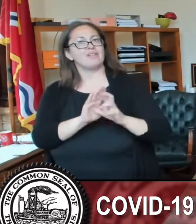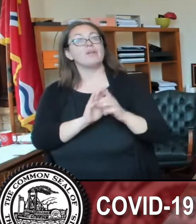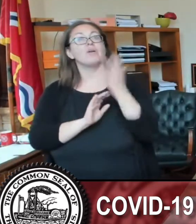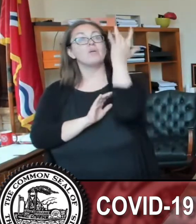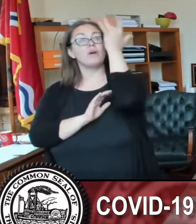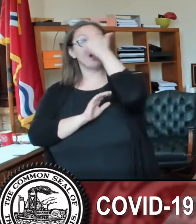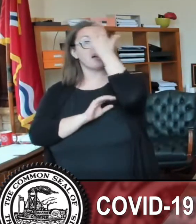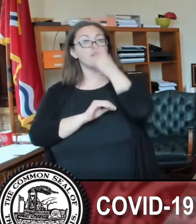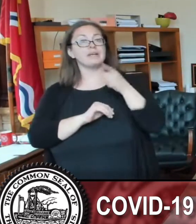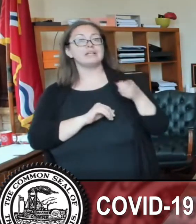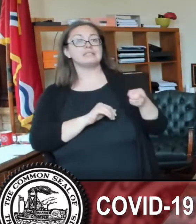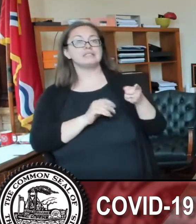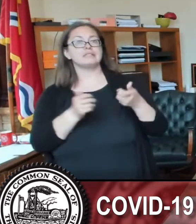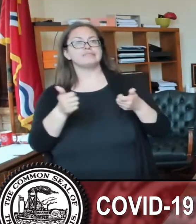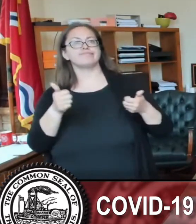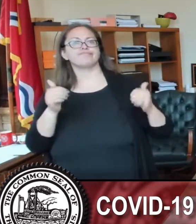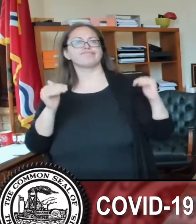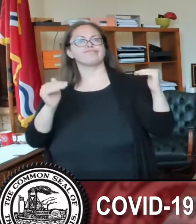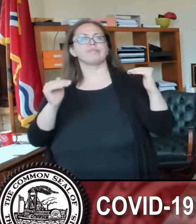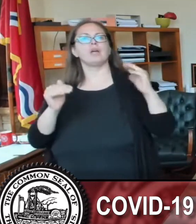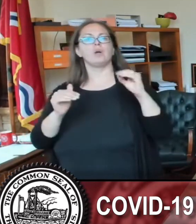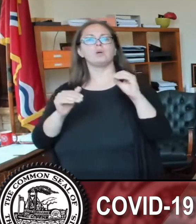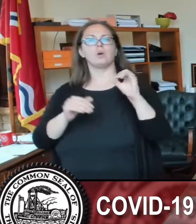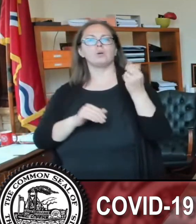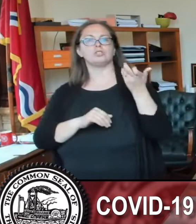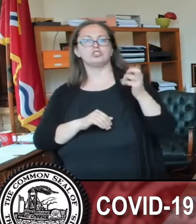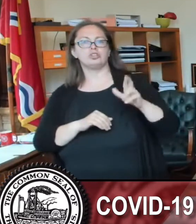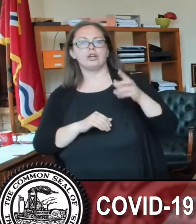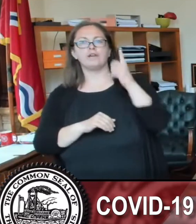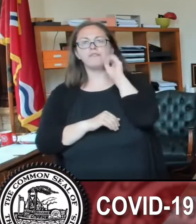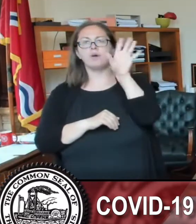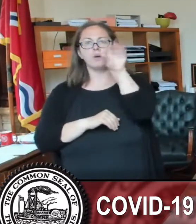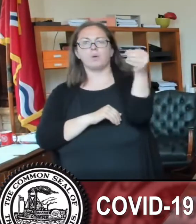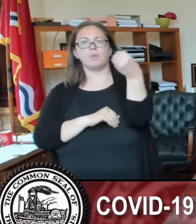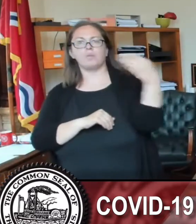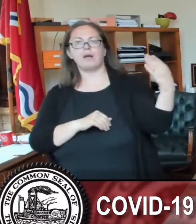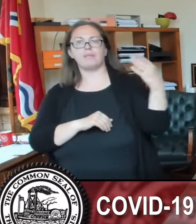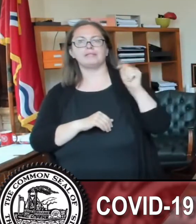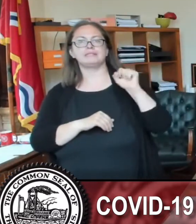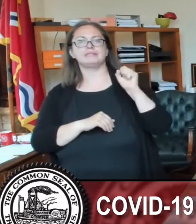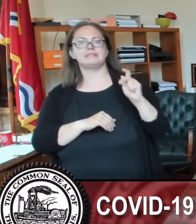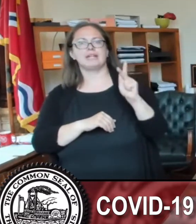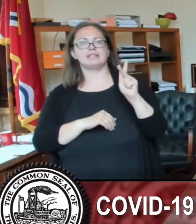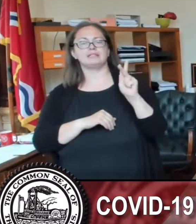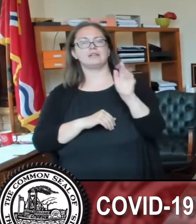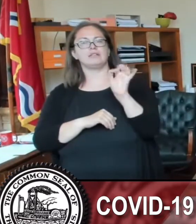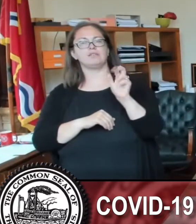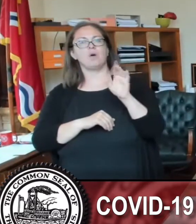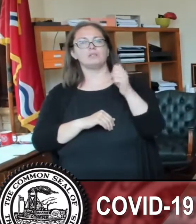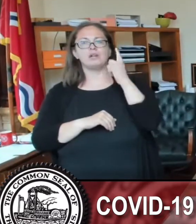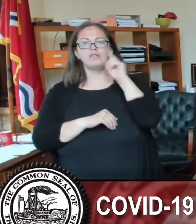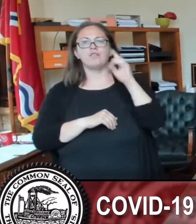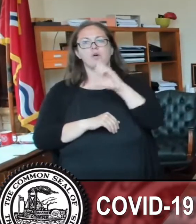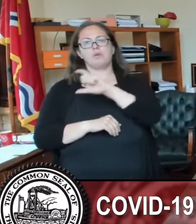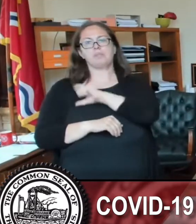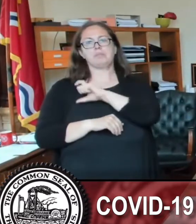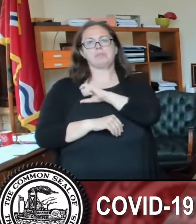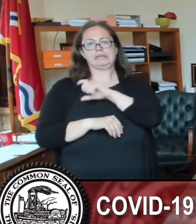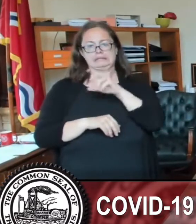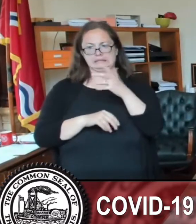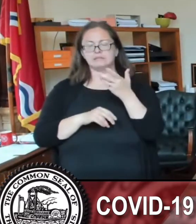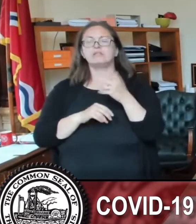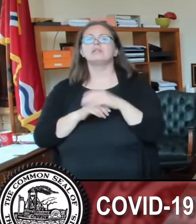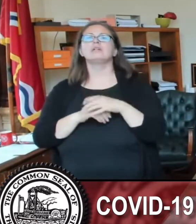co-chair of Obama's task force on 21st century policing. He's also been the police chief in Chicago,